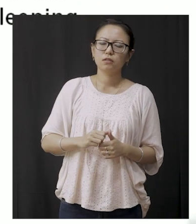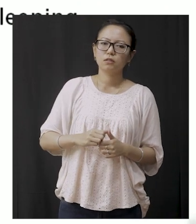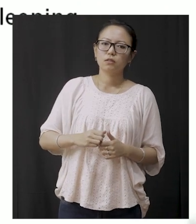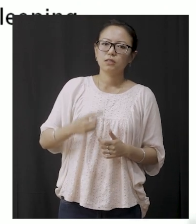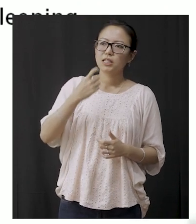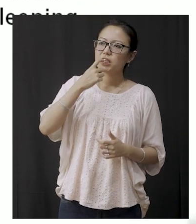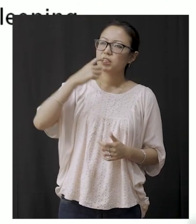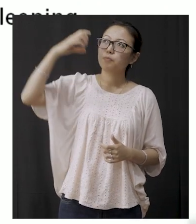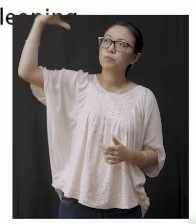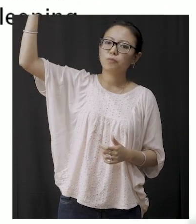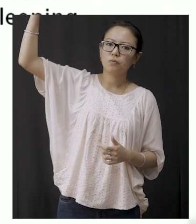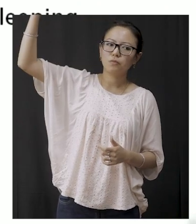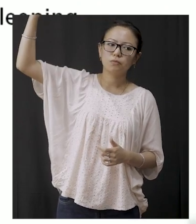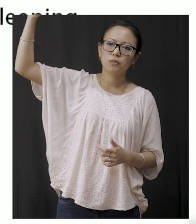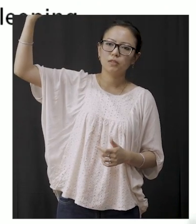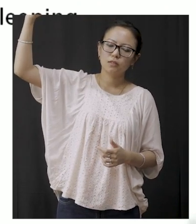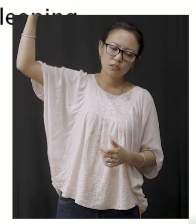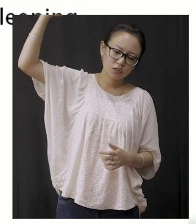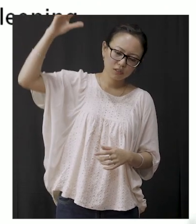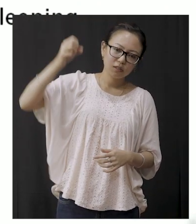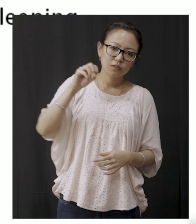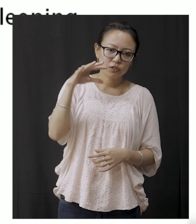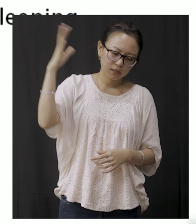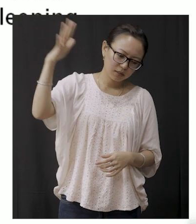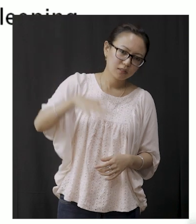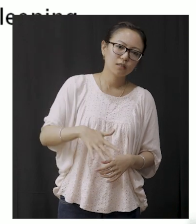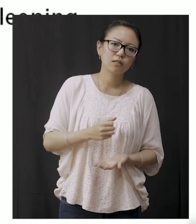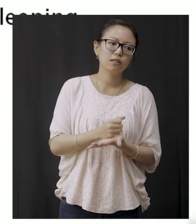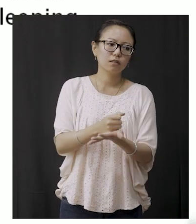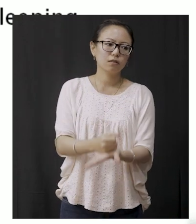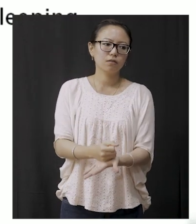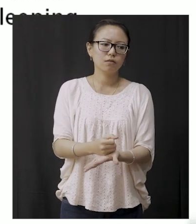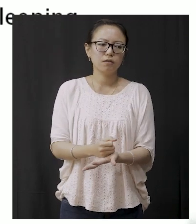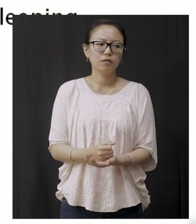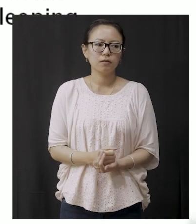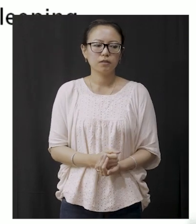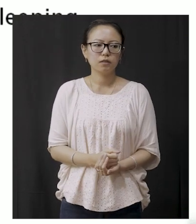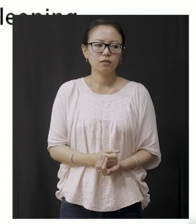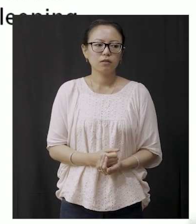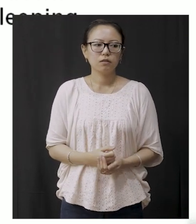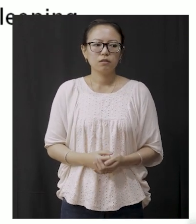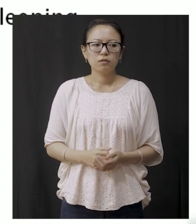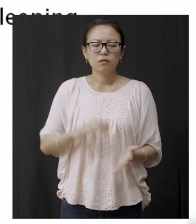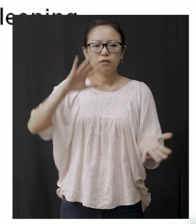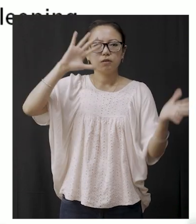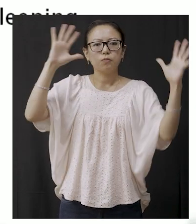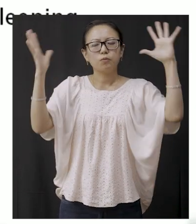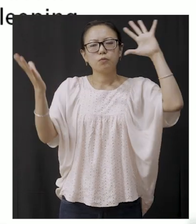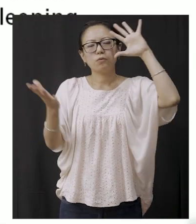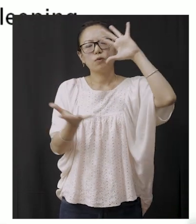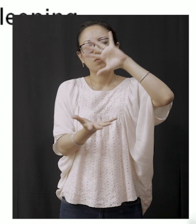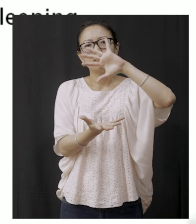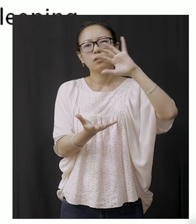Shall we all read together from the first? With their feet in the earth and their